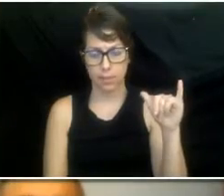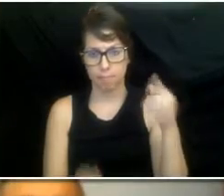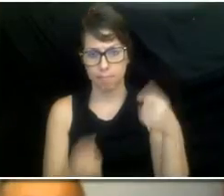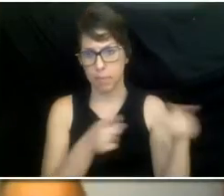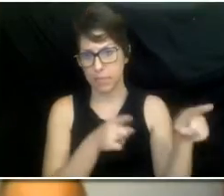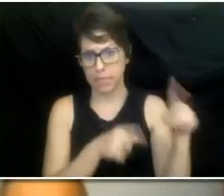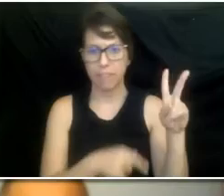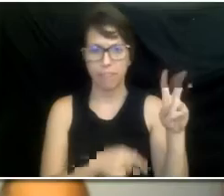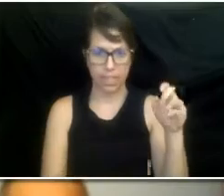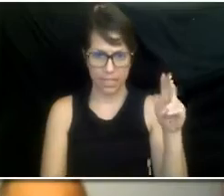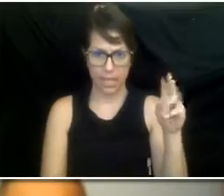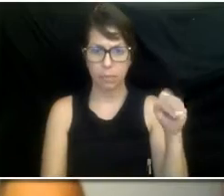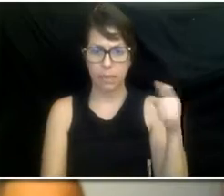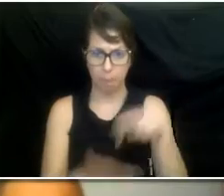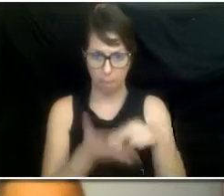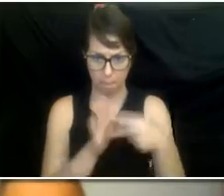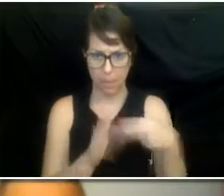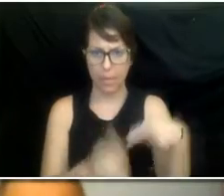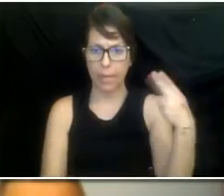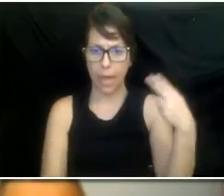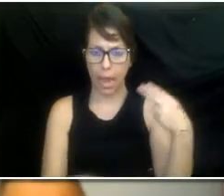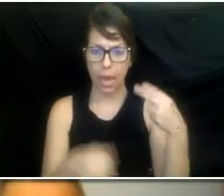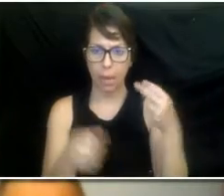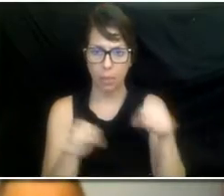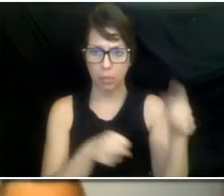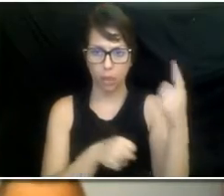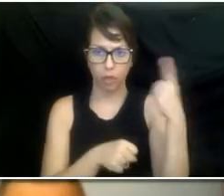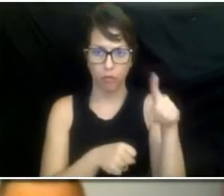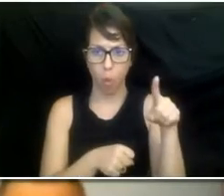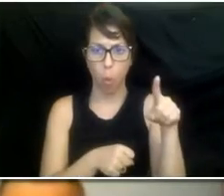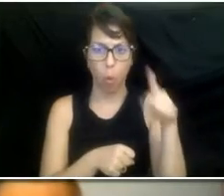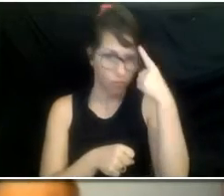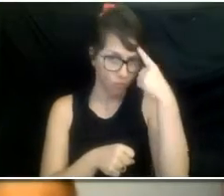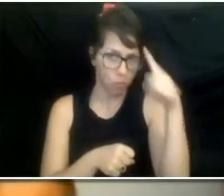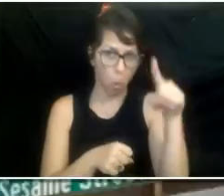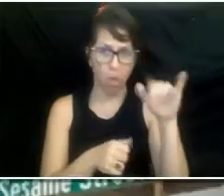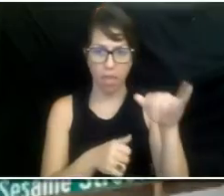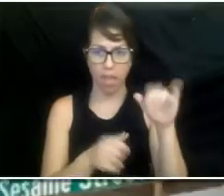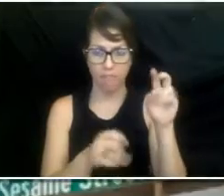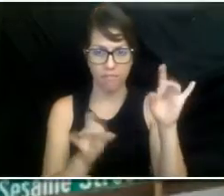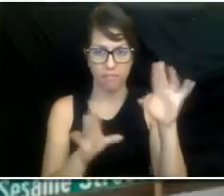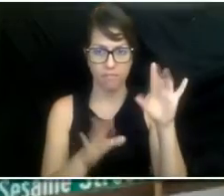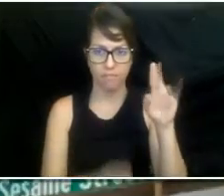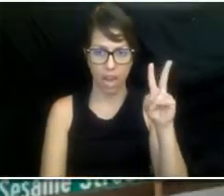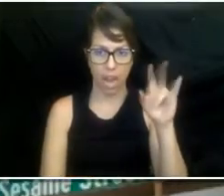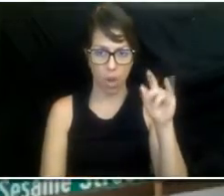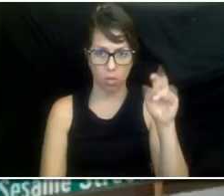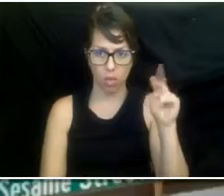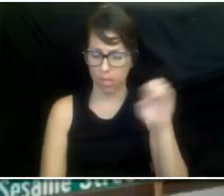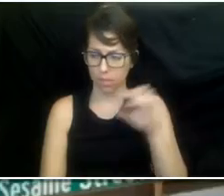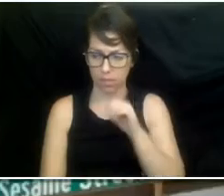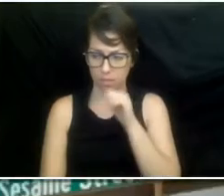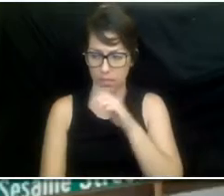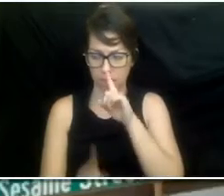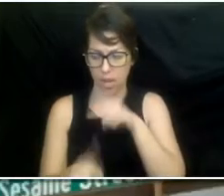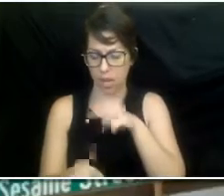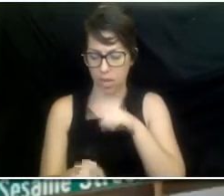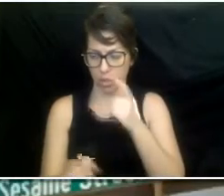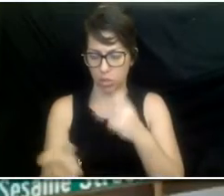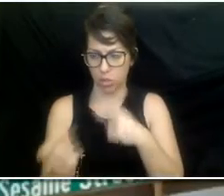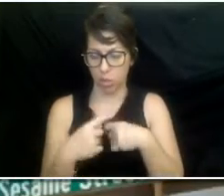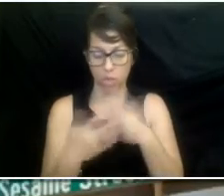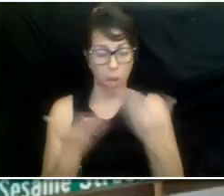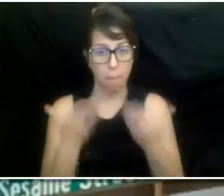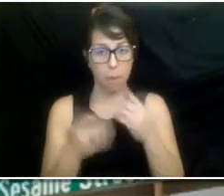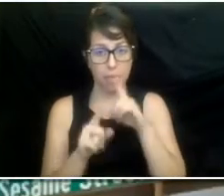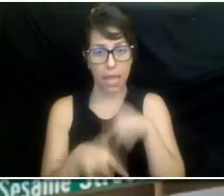clear number it's the same number well we worry about them before and I think this the other point just to follow up on council member